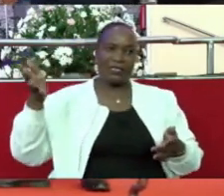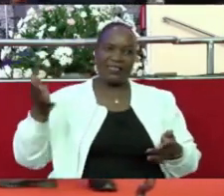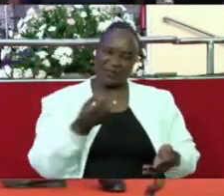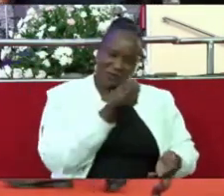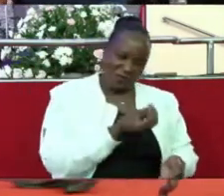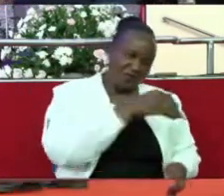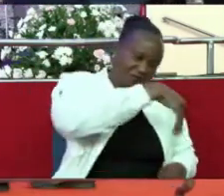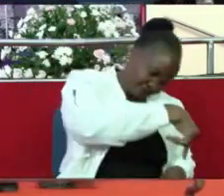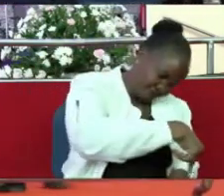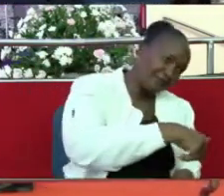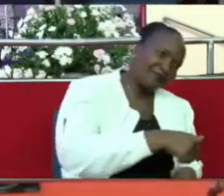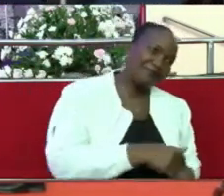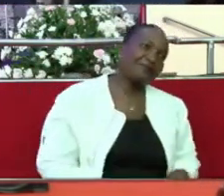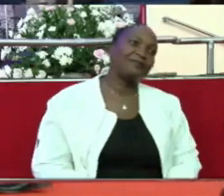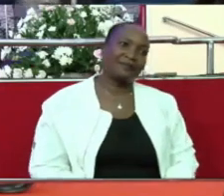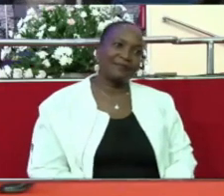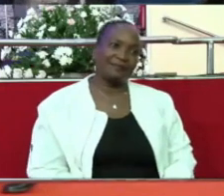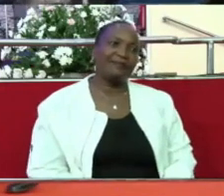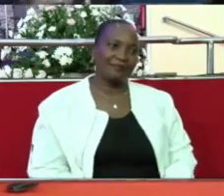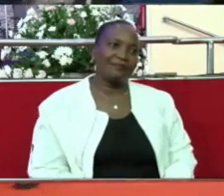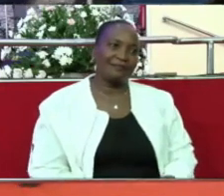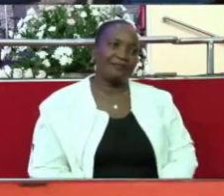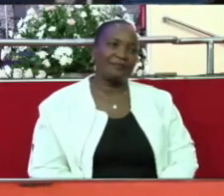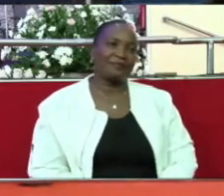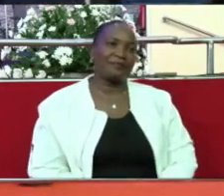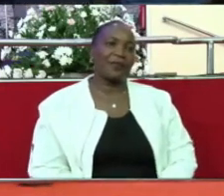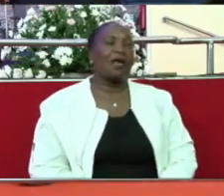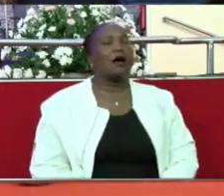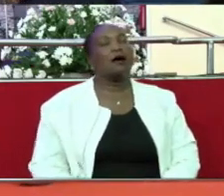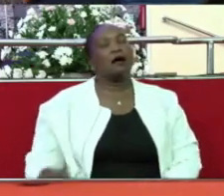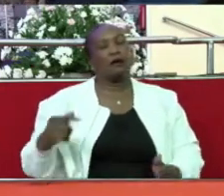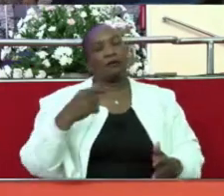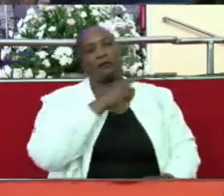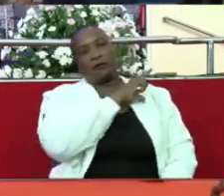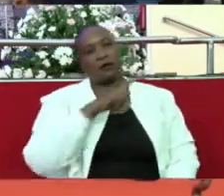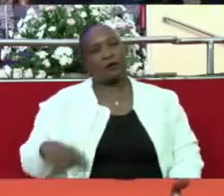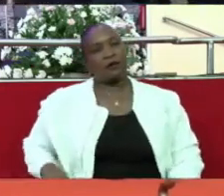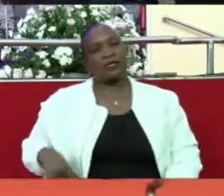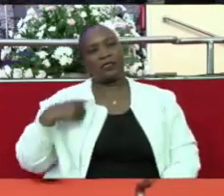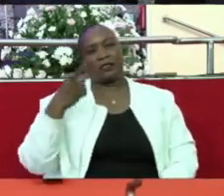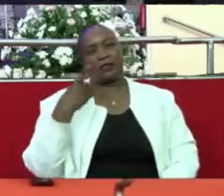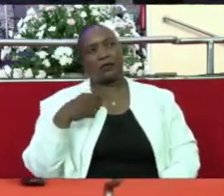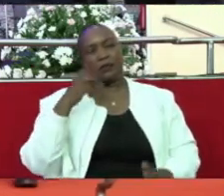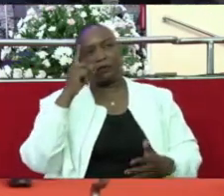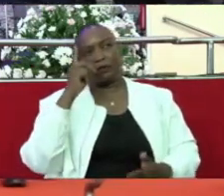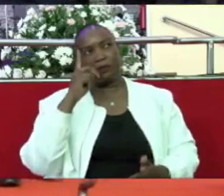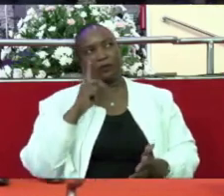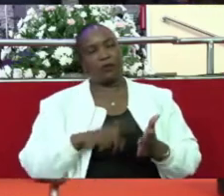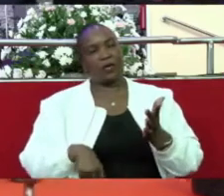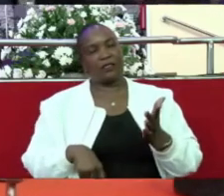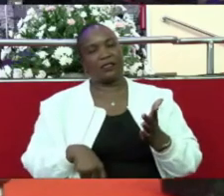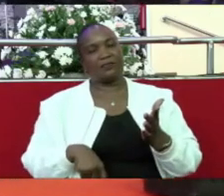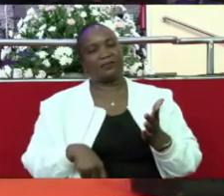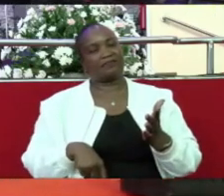then you look like a worm. But the Lord is saying that even though the mountain